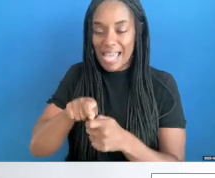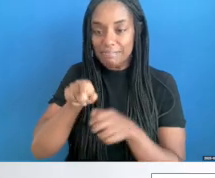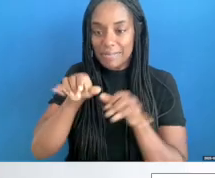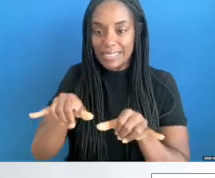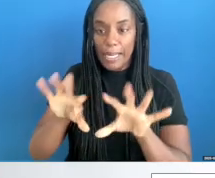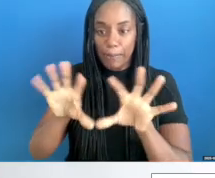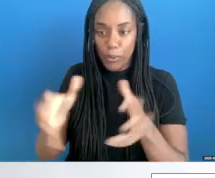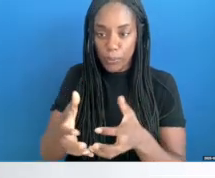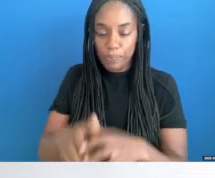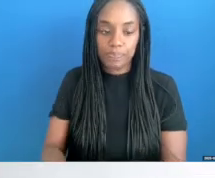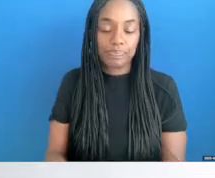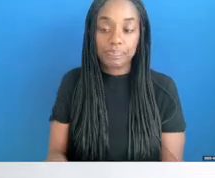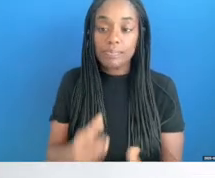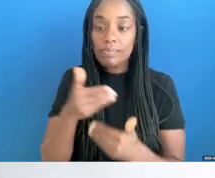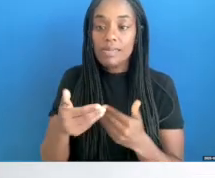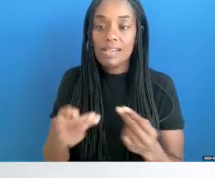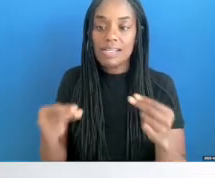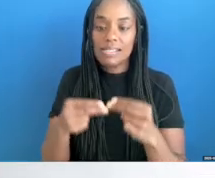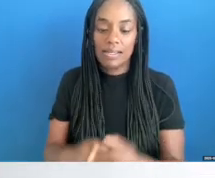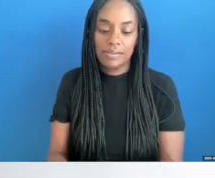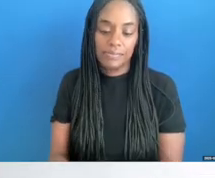Next slide, please.